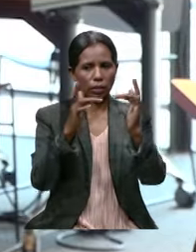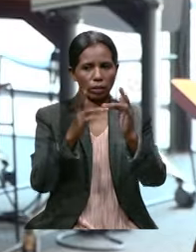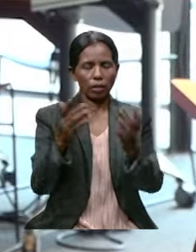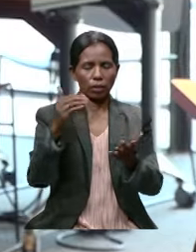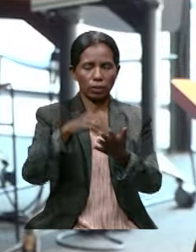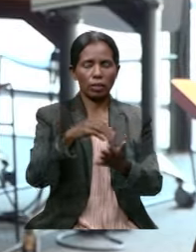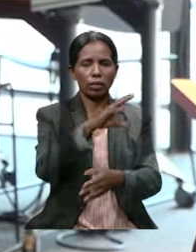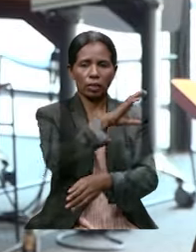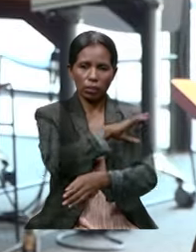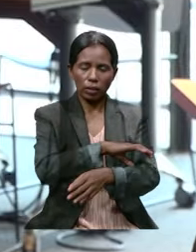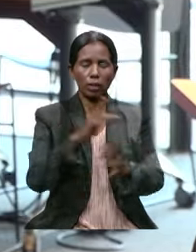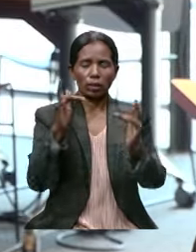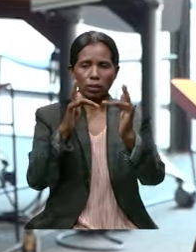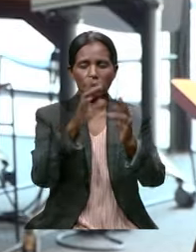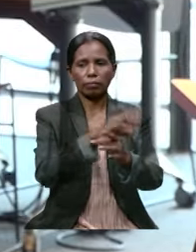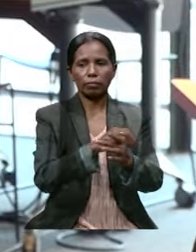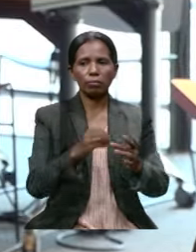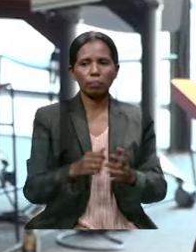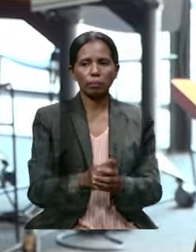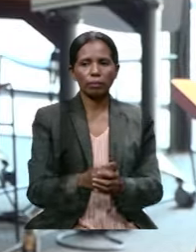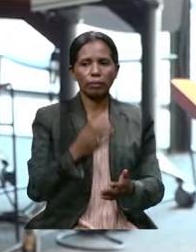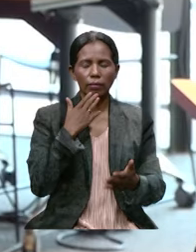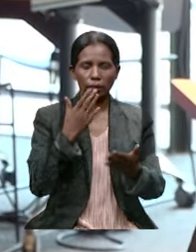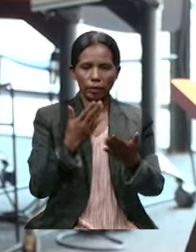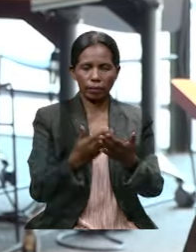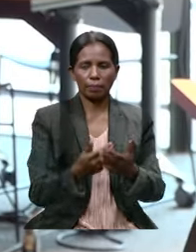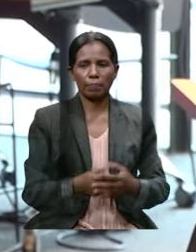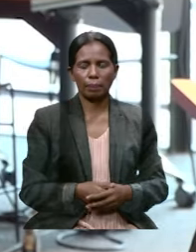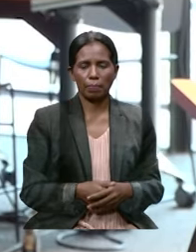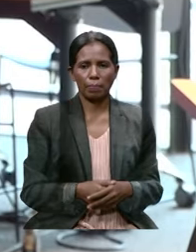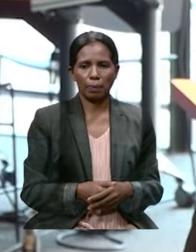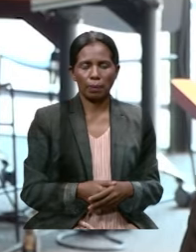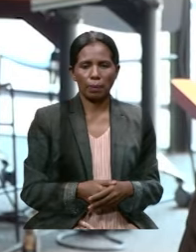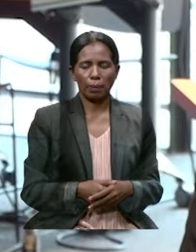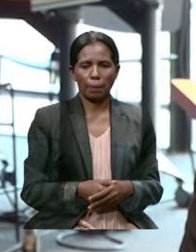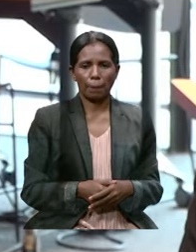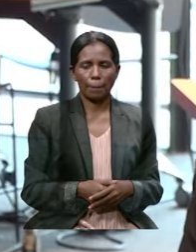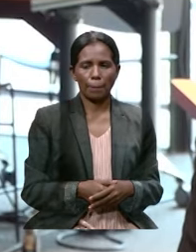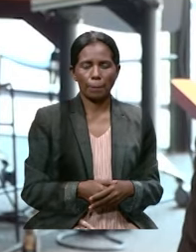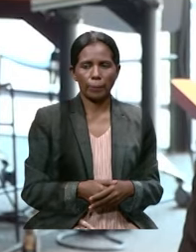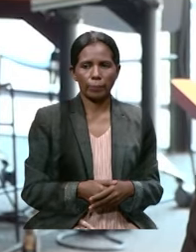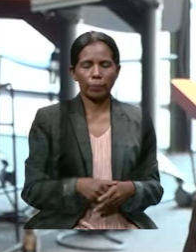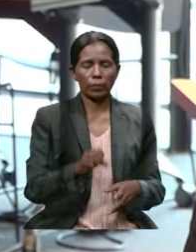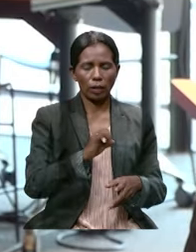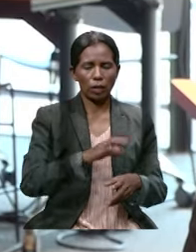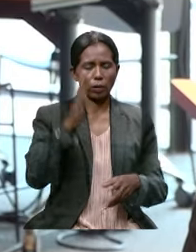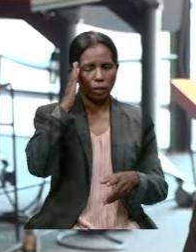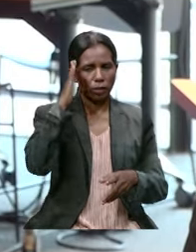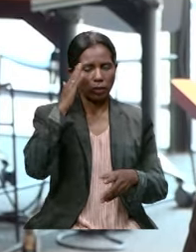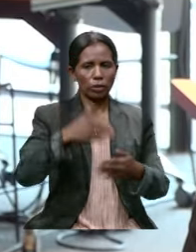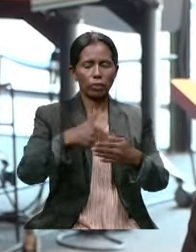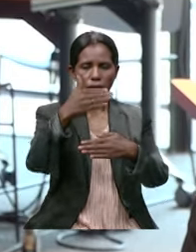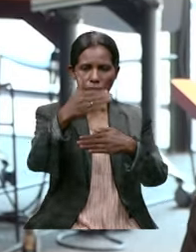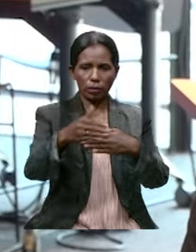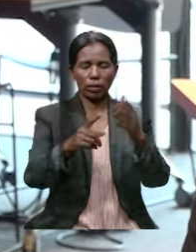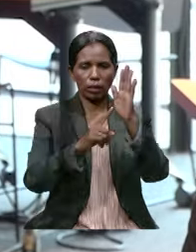security is also another important a lot of ingredients. Very long time, yes. Okay, to prepare this one. Yes, but I think the fastest and sure way